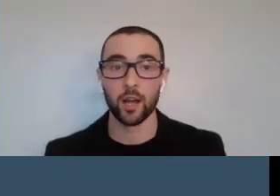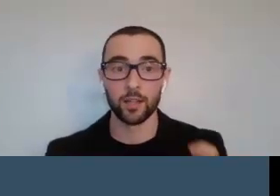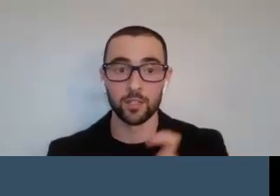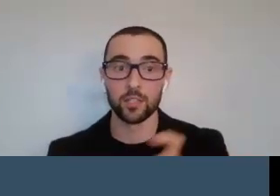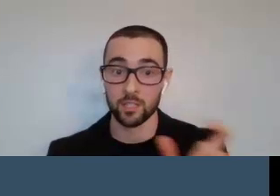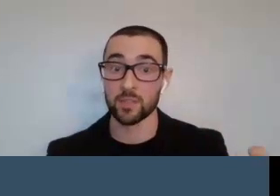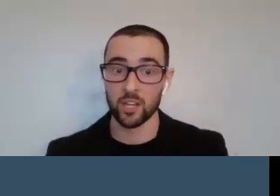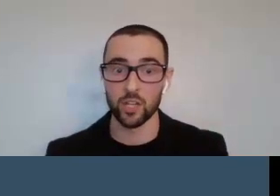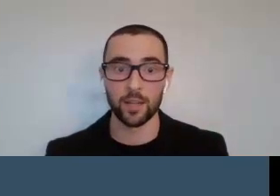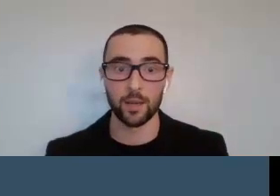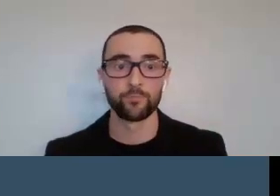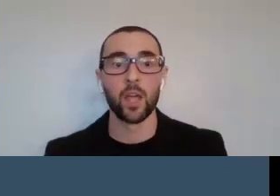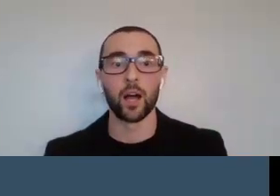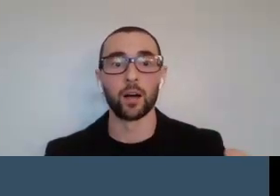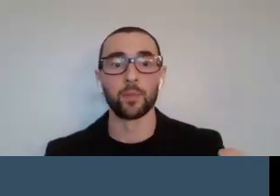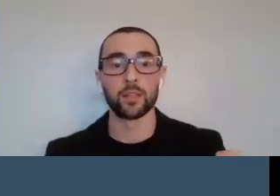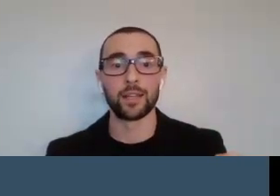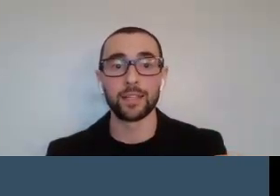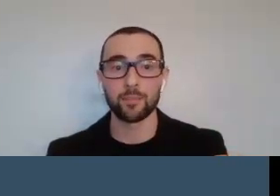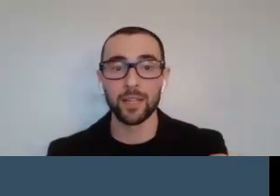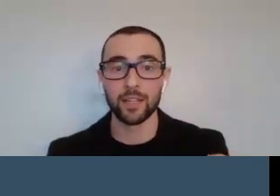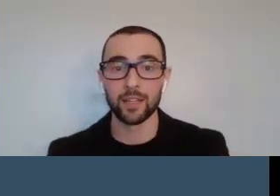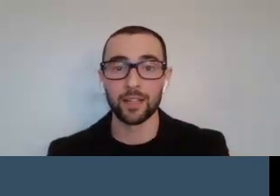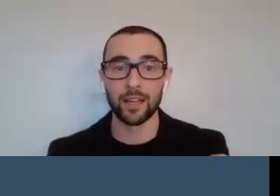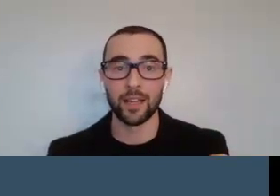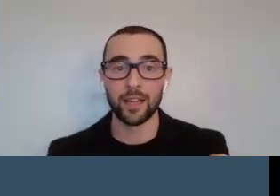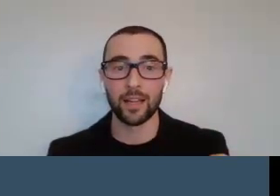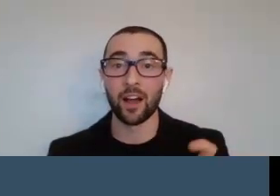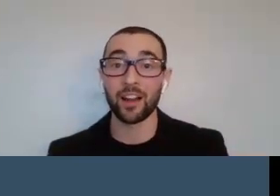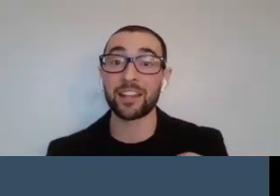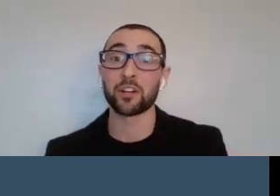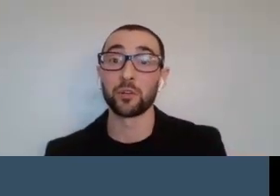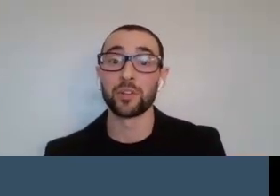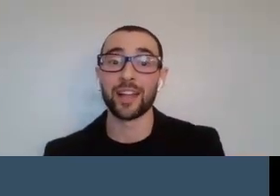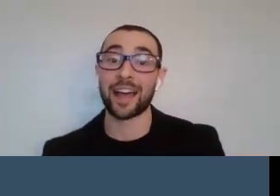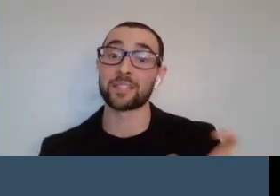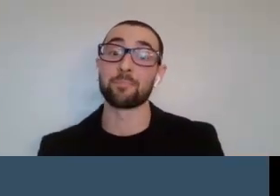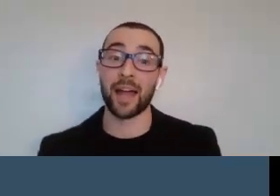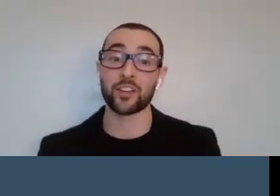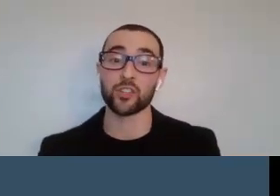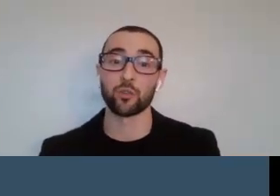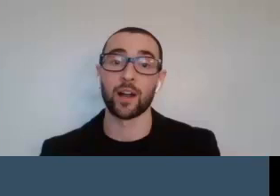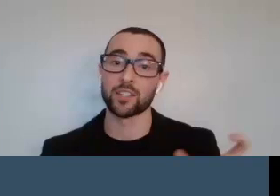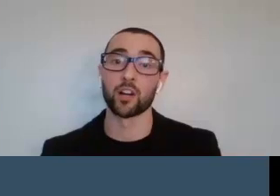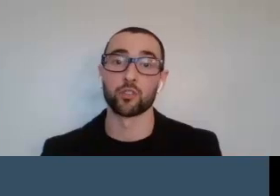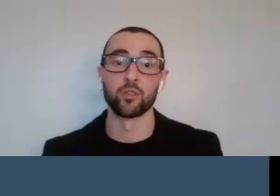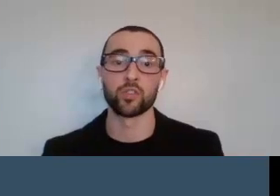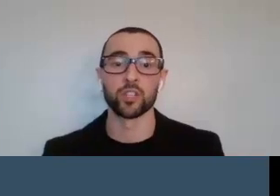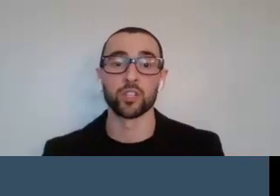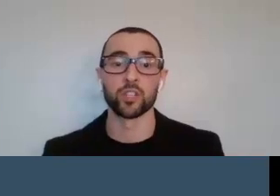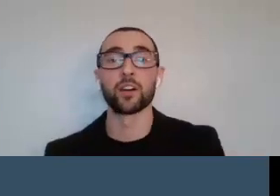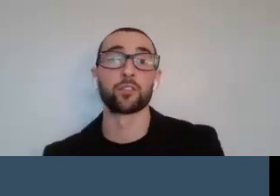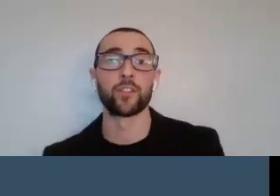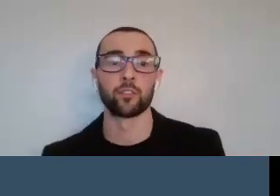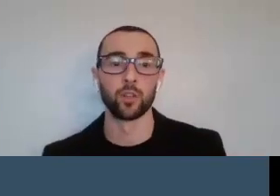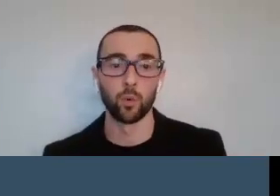records to substantiate them. They need to be not included as match or as